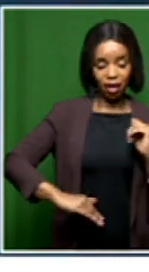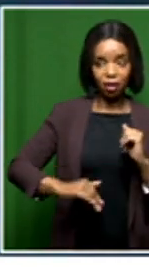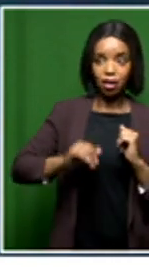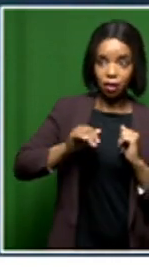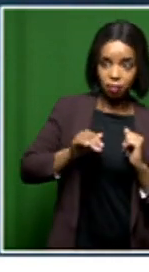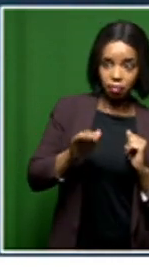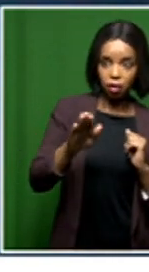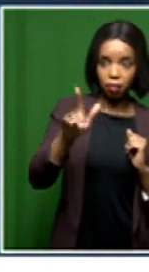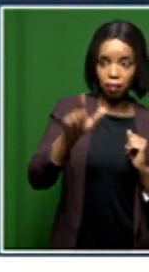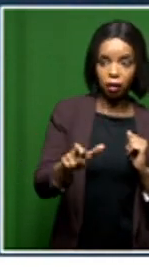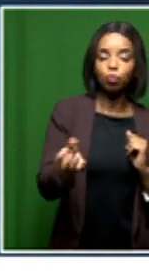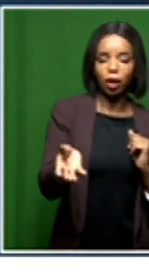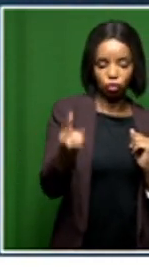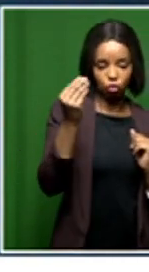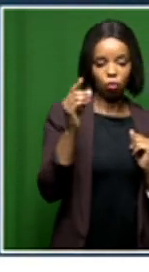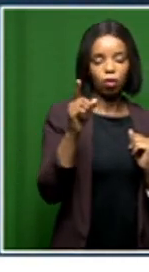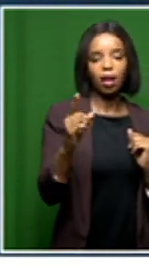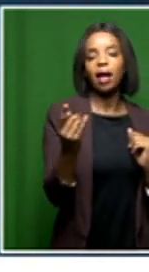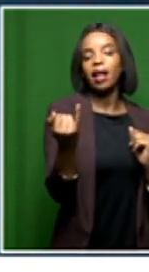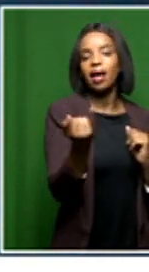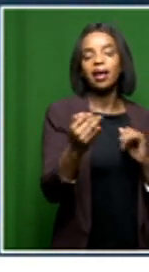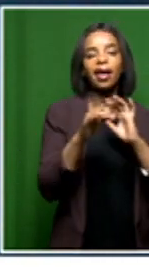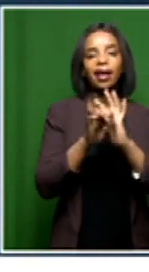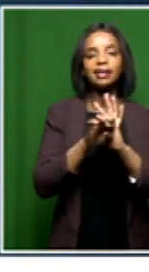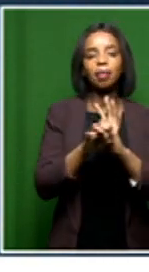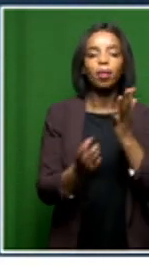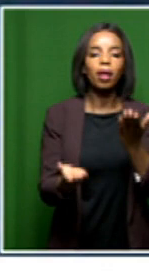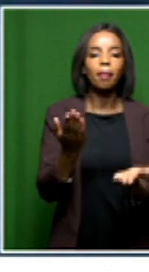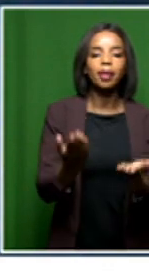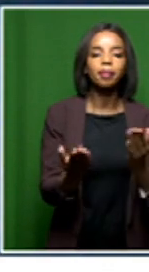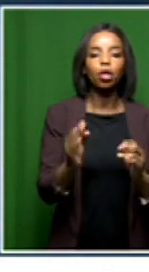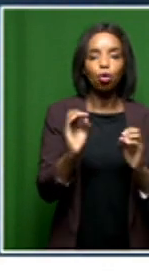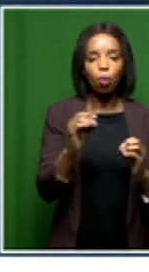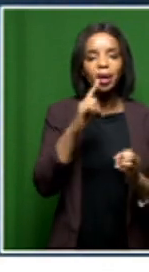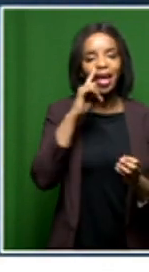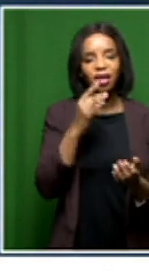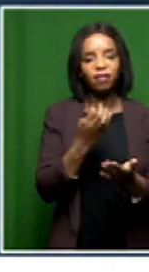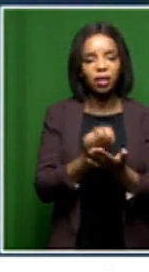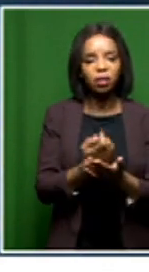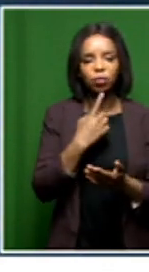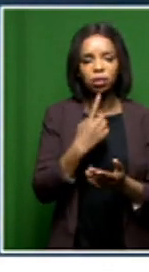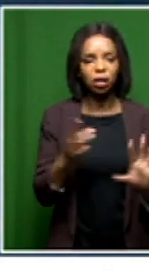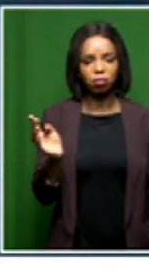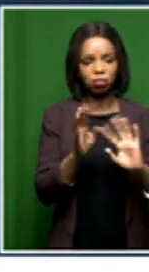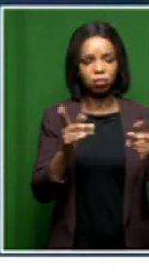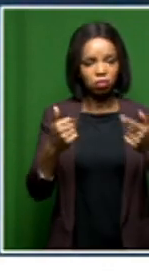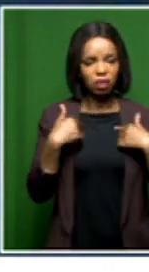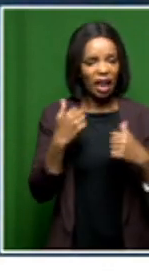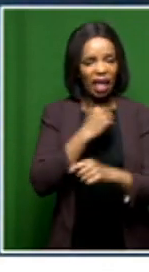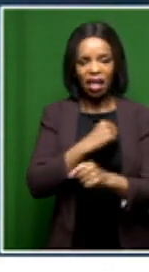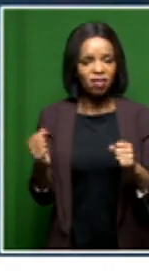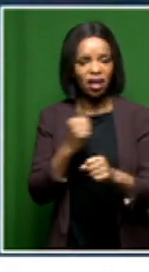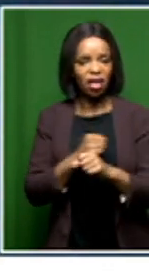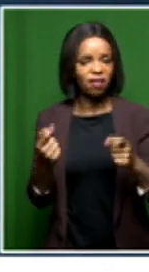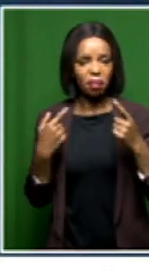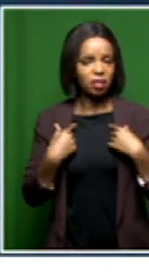example, you do have evidence, if you do have evidence available to you to prove that, yes, you never received, and yet on our system,